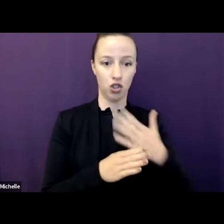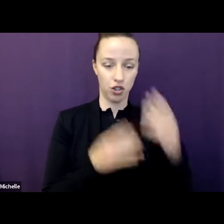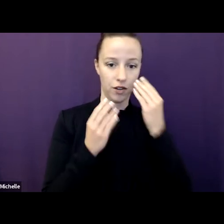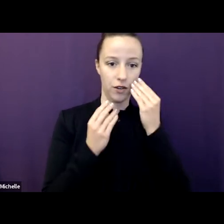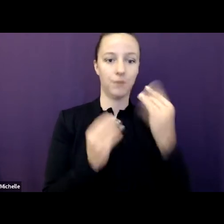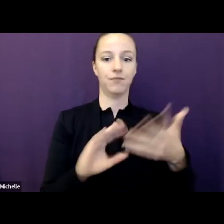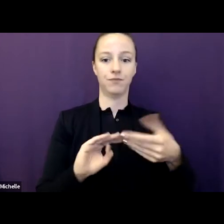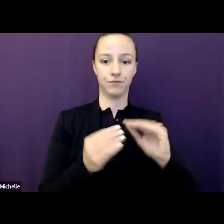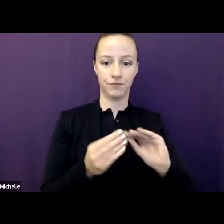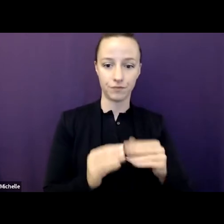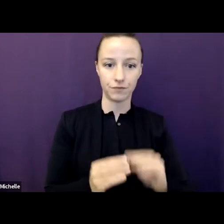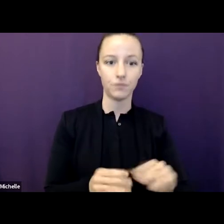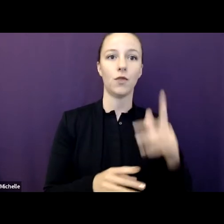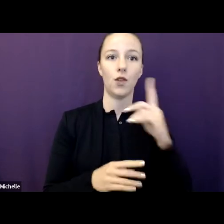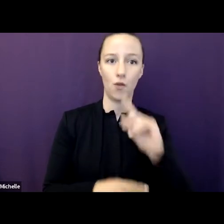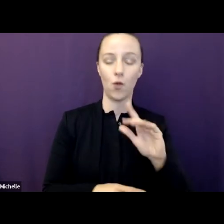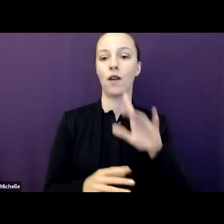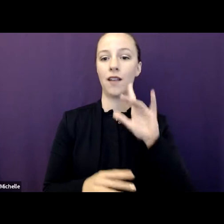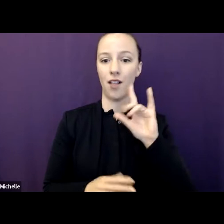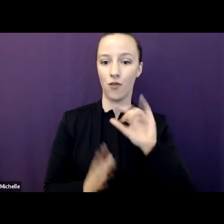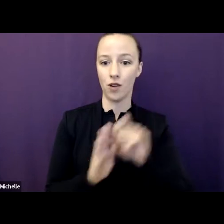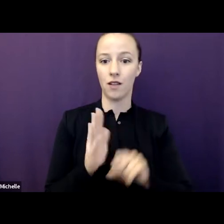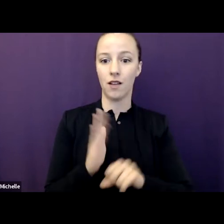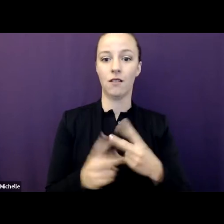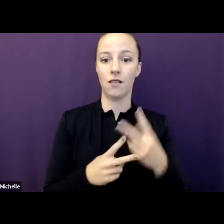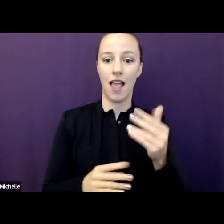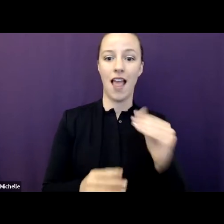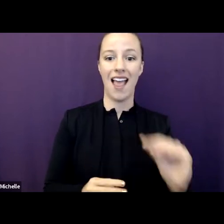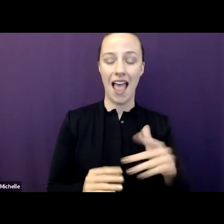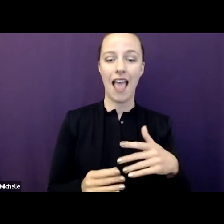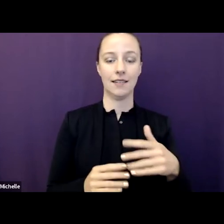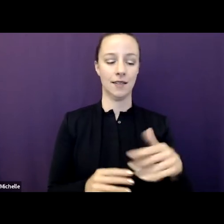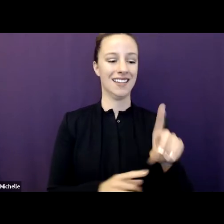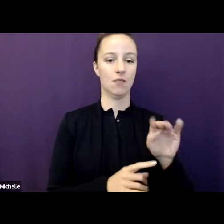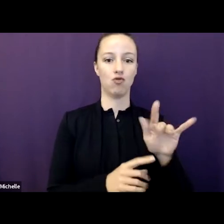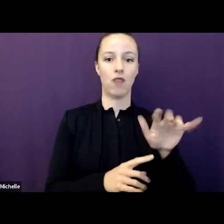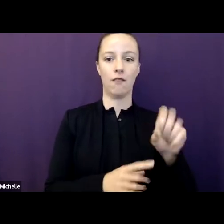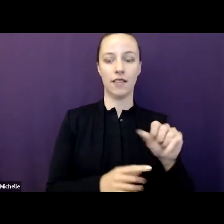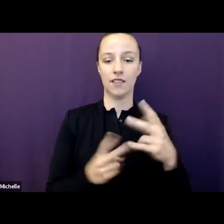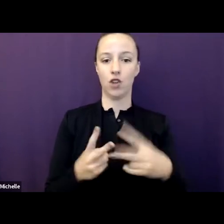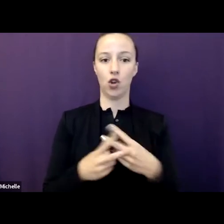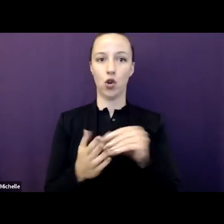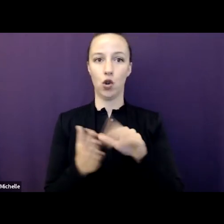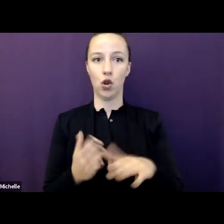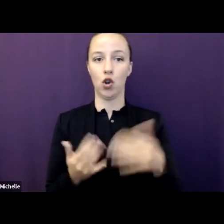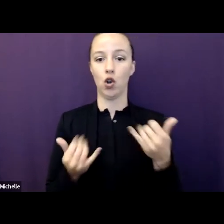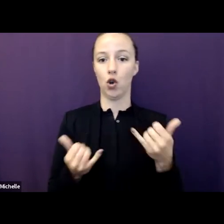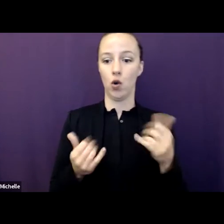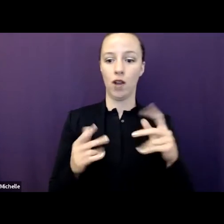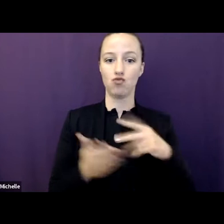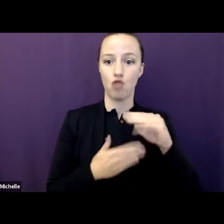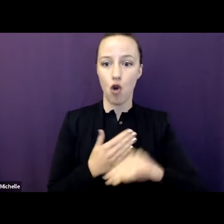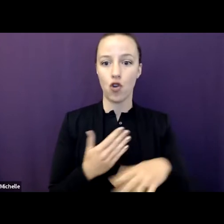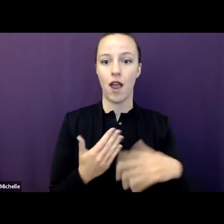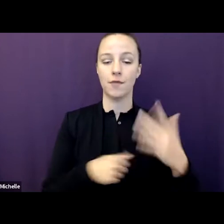prison and parole population, as well as demographics of incarcerated students, current program offerings inside prisons